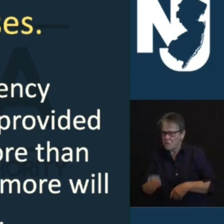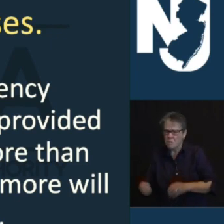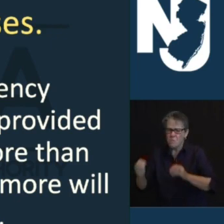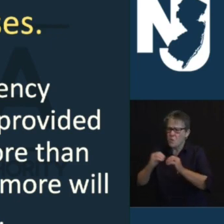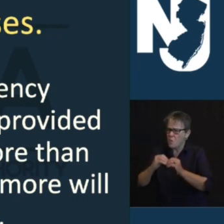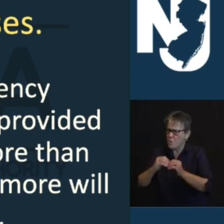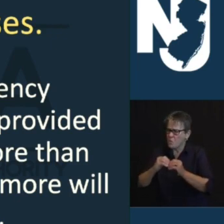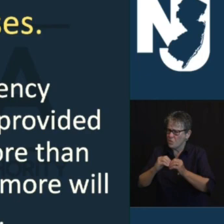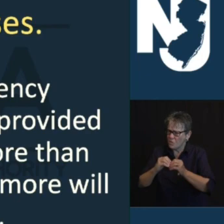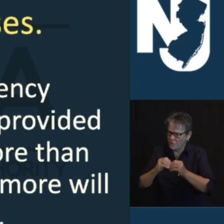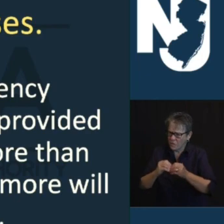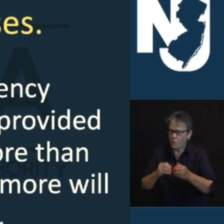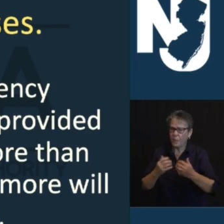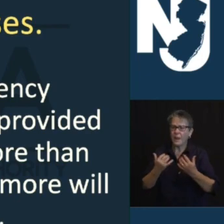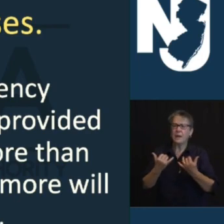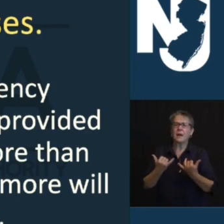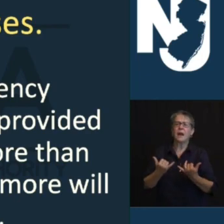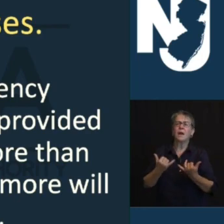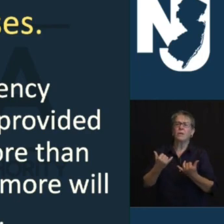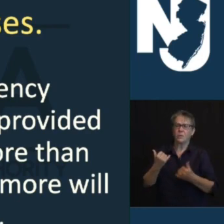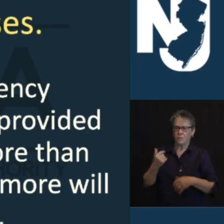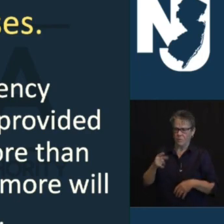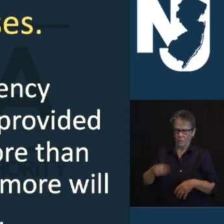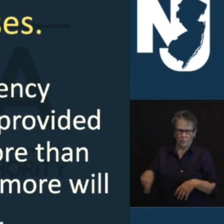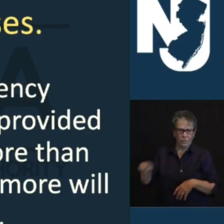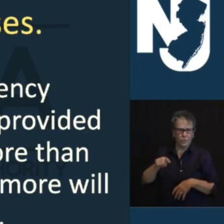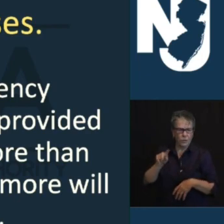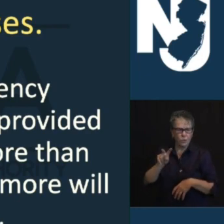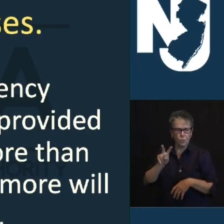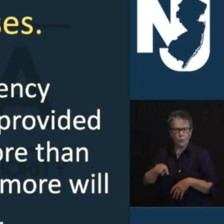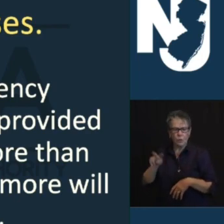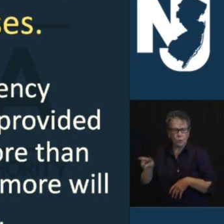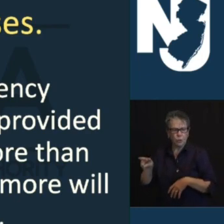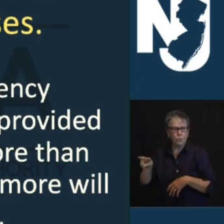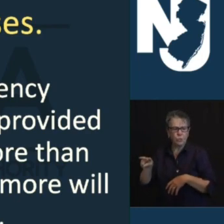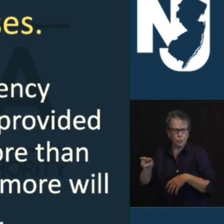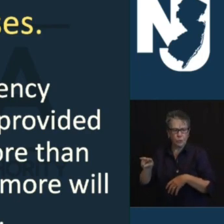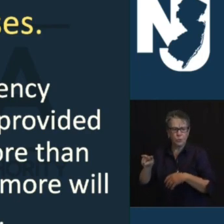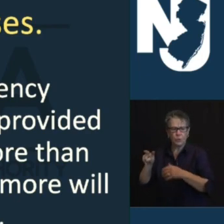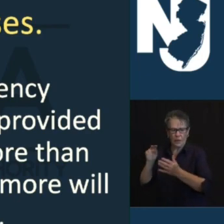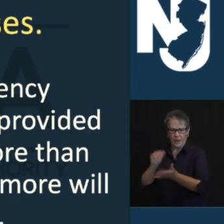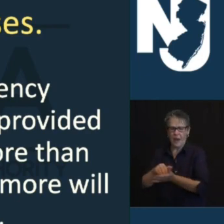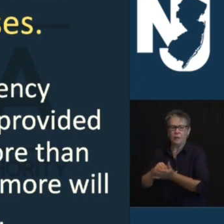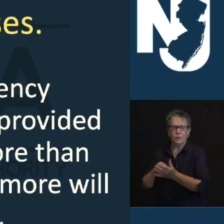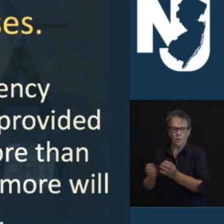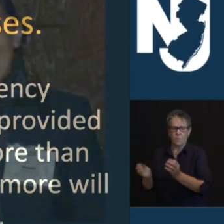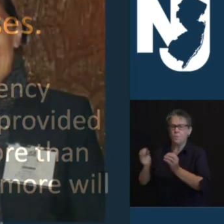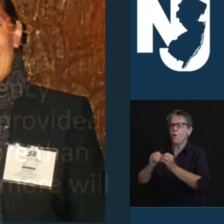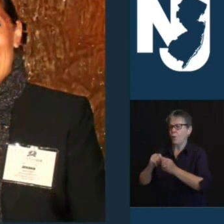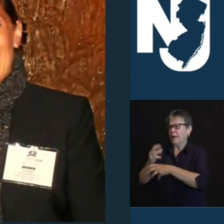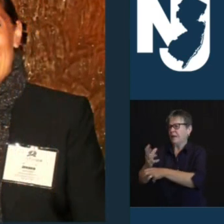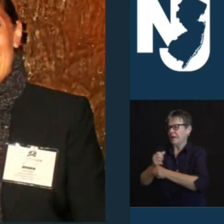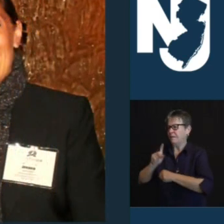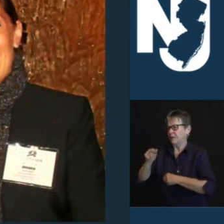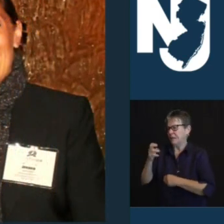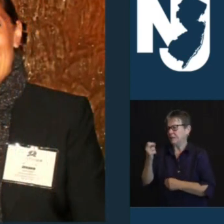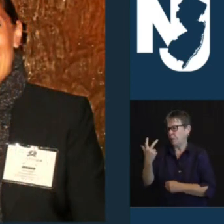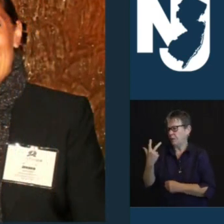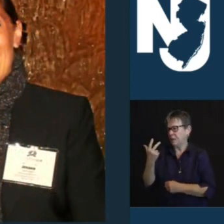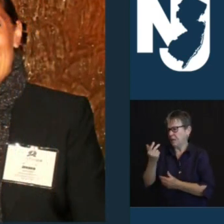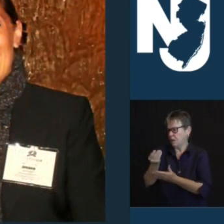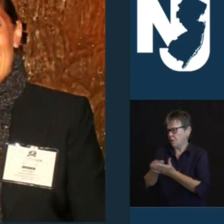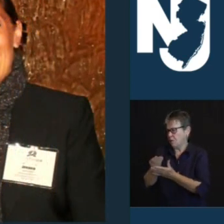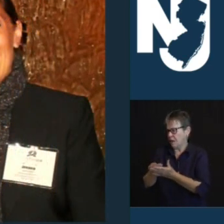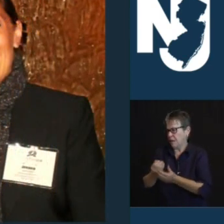receive funding in phase 3 of the EDA's grants program. One of the EDA's beneficiaries